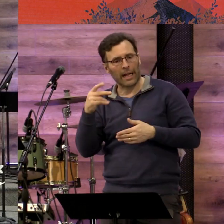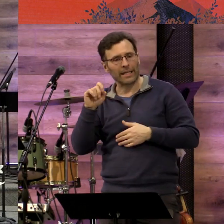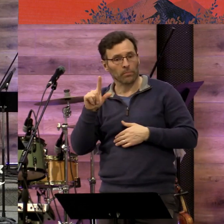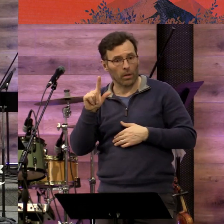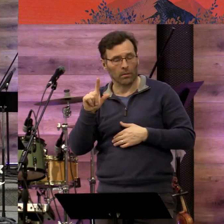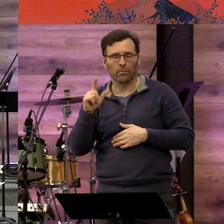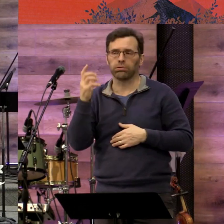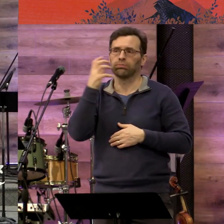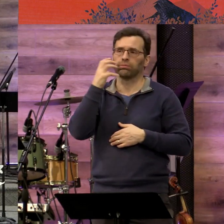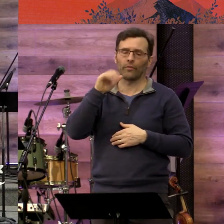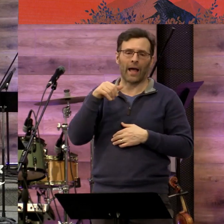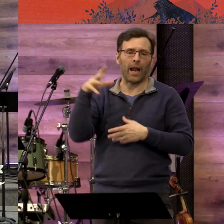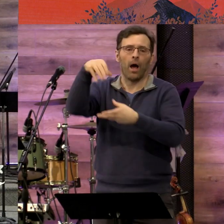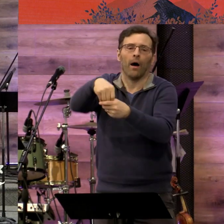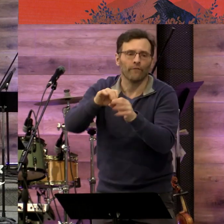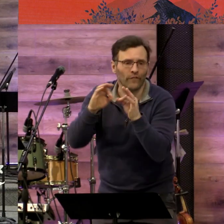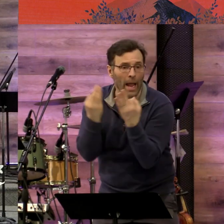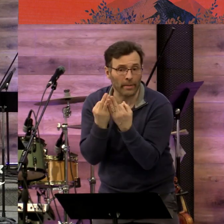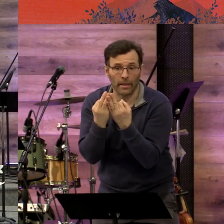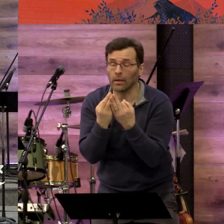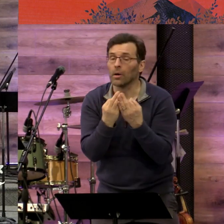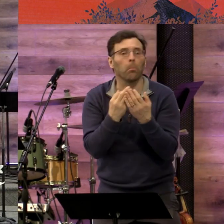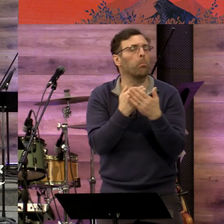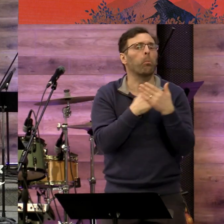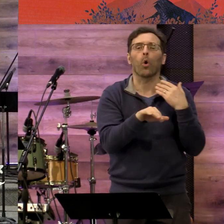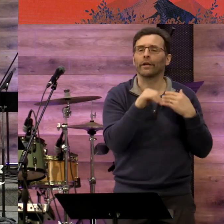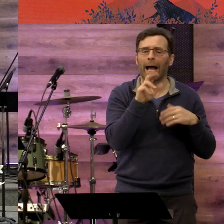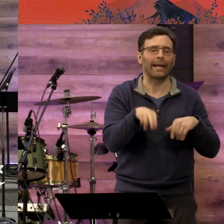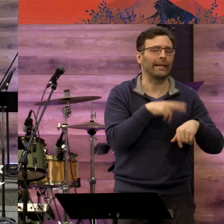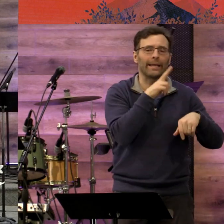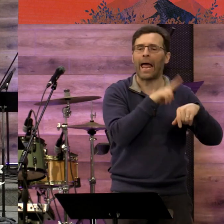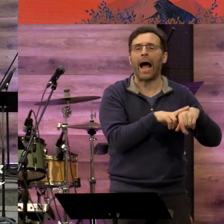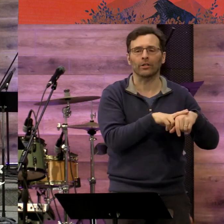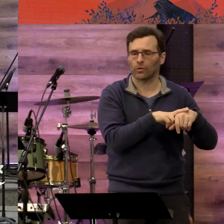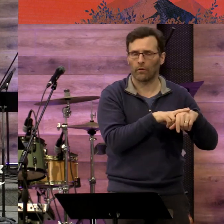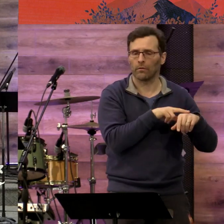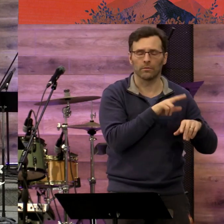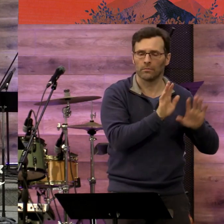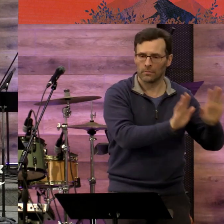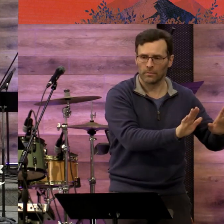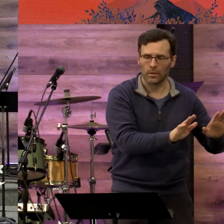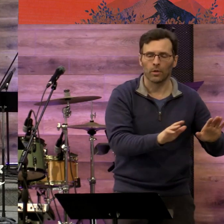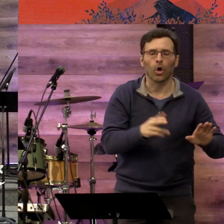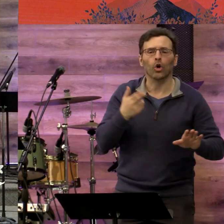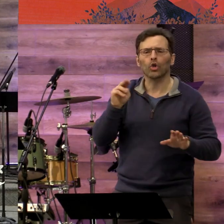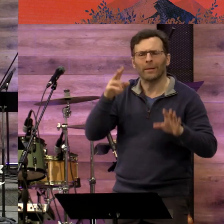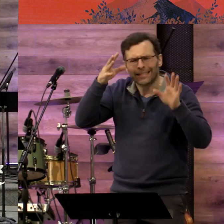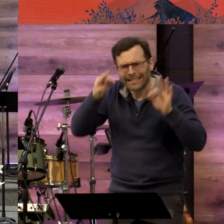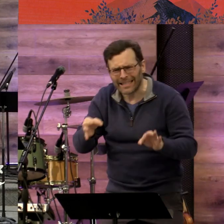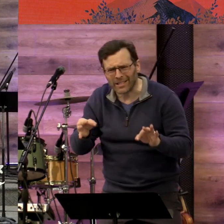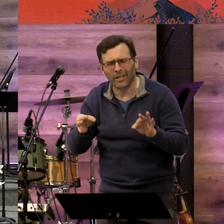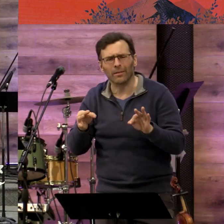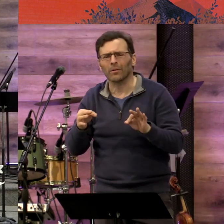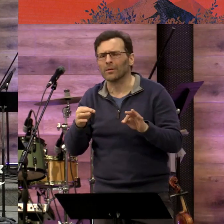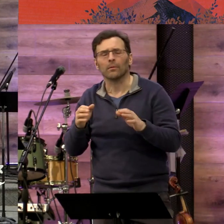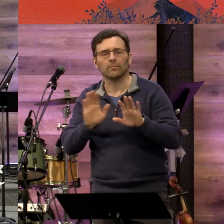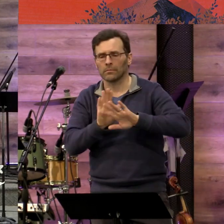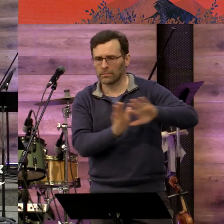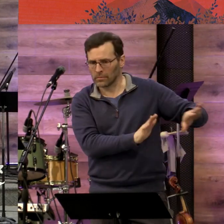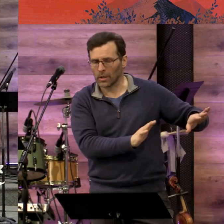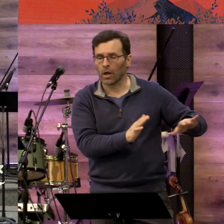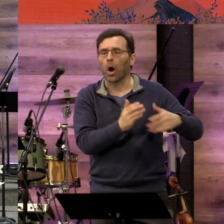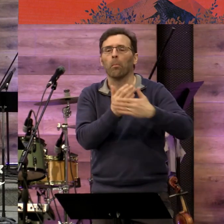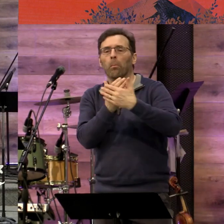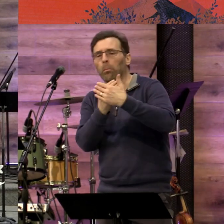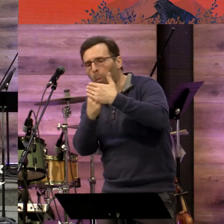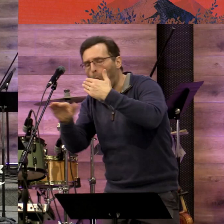awesome. We are born not of natural descent, nor of human decision or will, but born